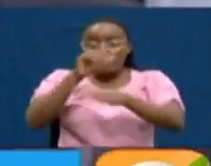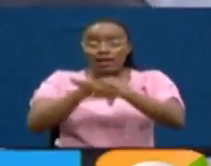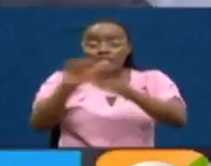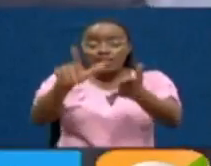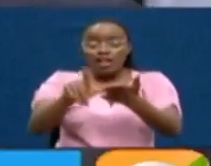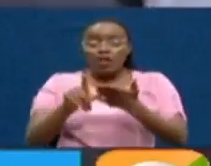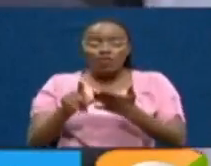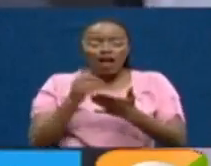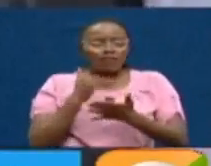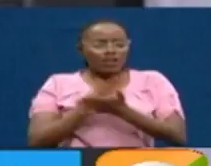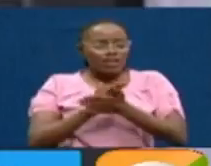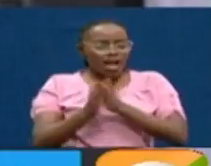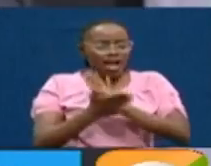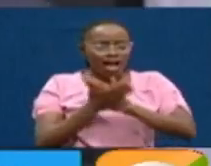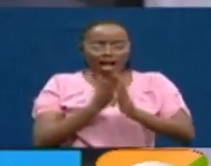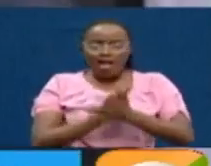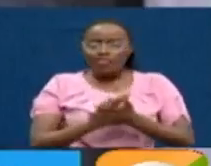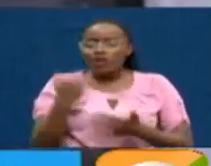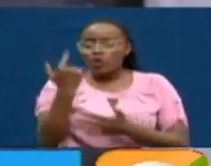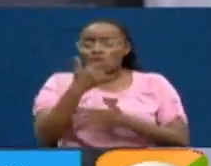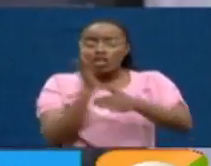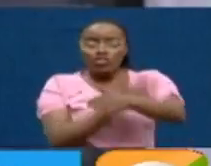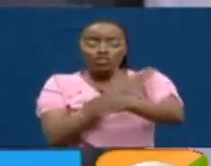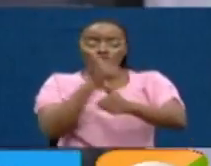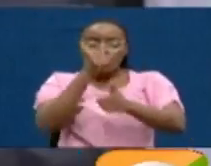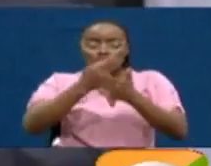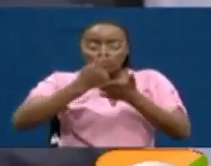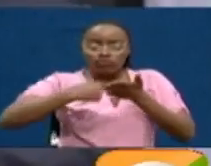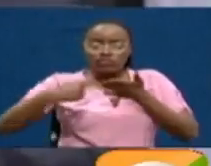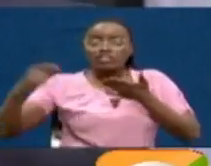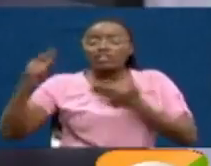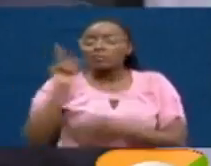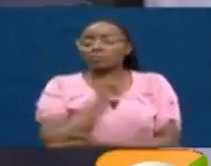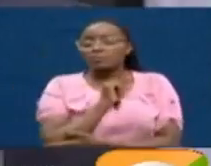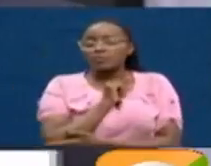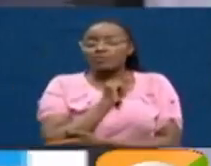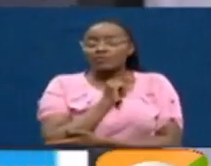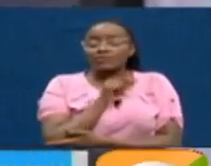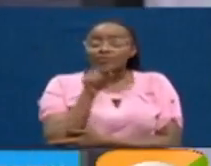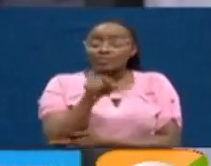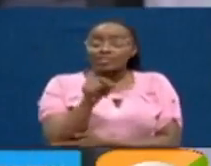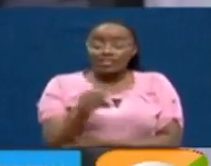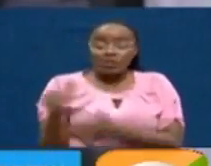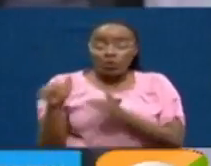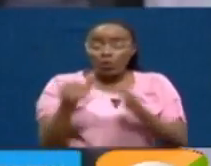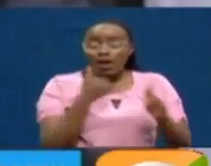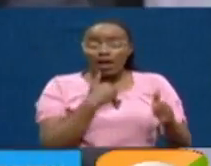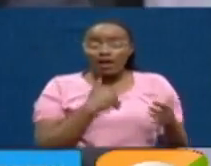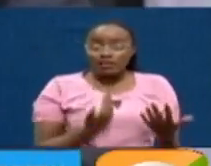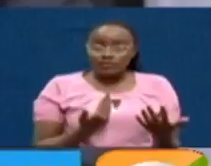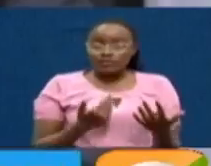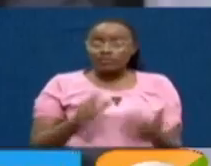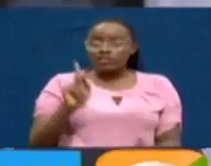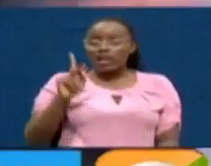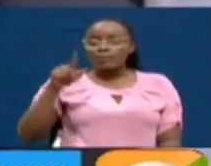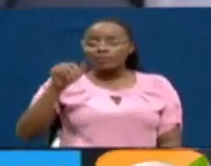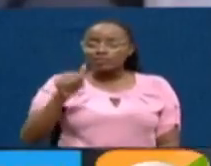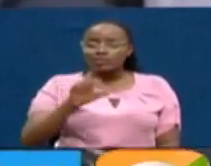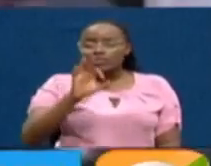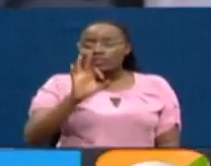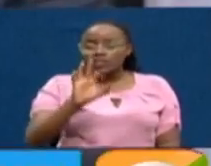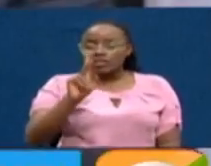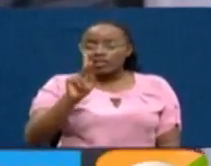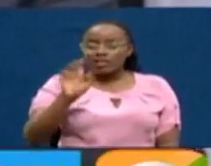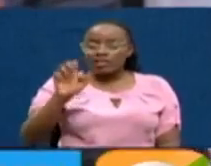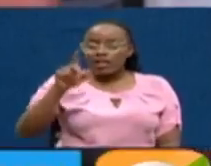nothing to my name apart from the song that I have actually written. And the mechanism is there. You have got Kikobo, you've got Kipi, you've got Kefis, I